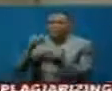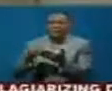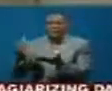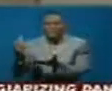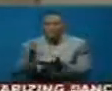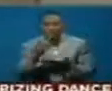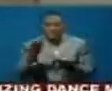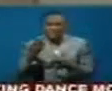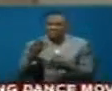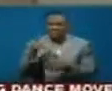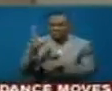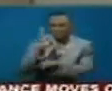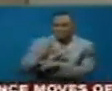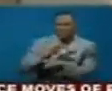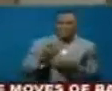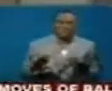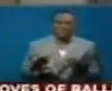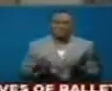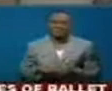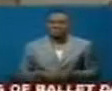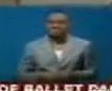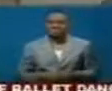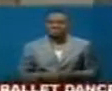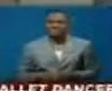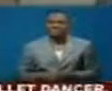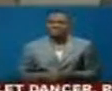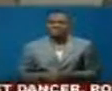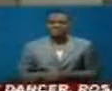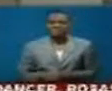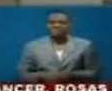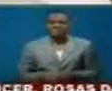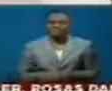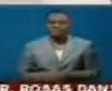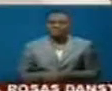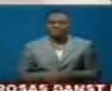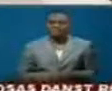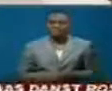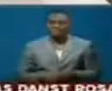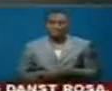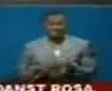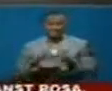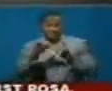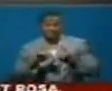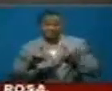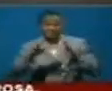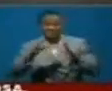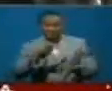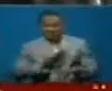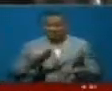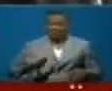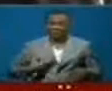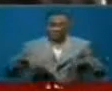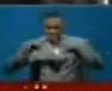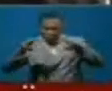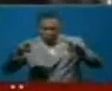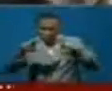be accountability. So they are part and parcel of what we call public office bearers. The Director for Chieftaincy and Research,